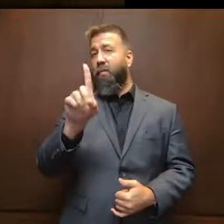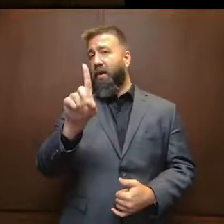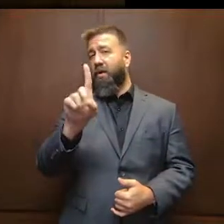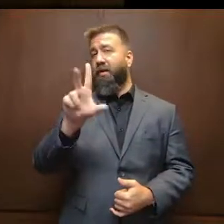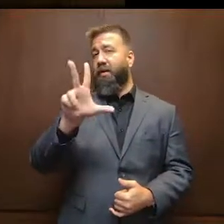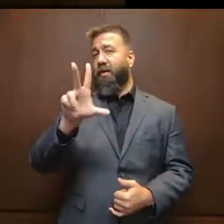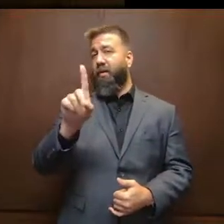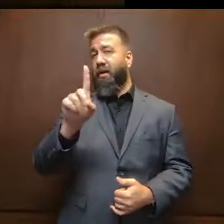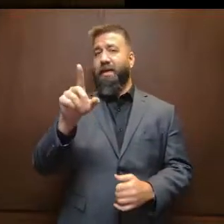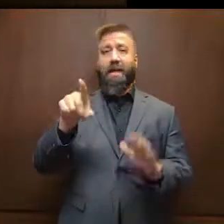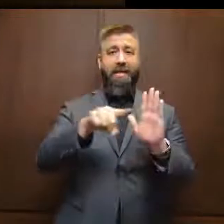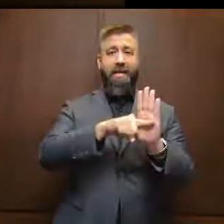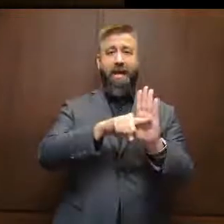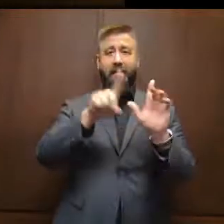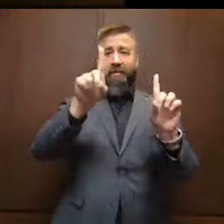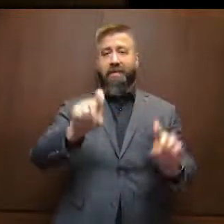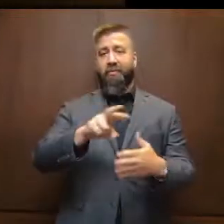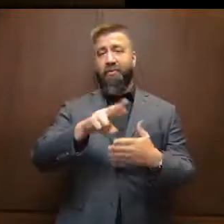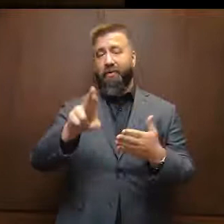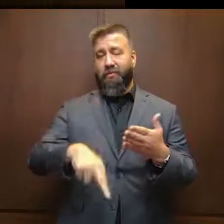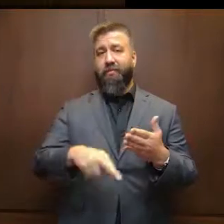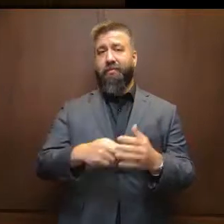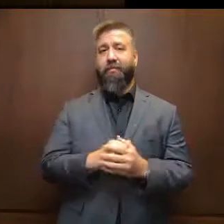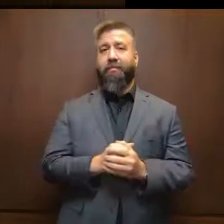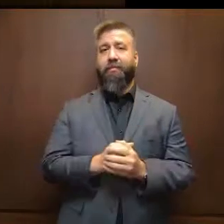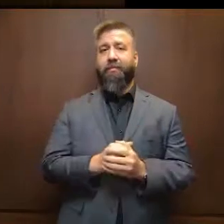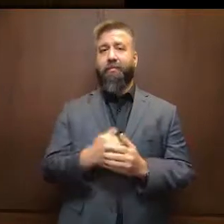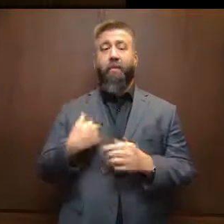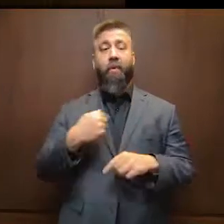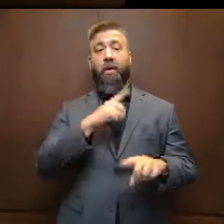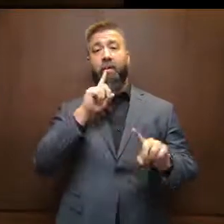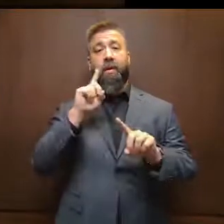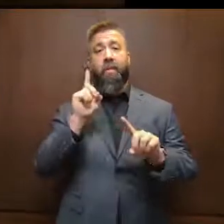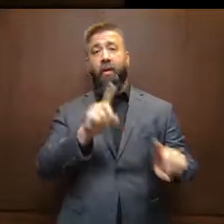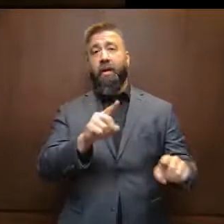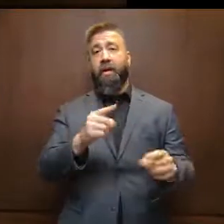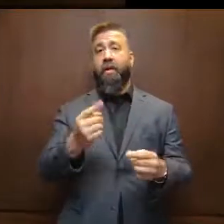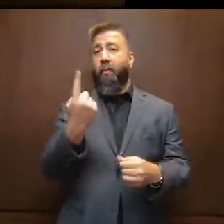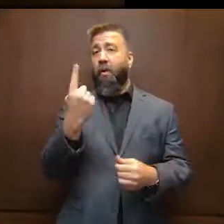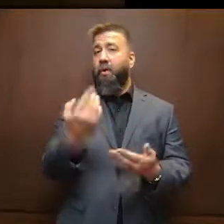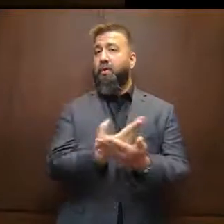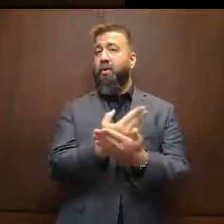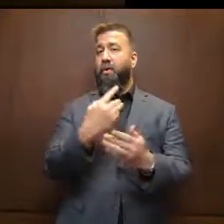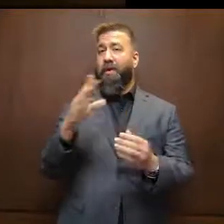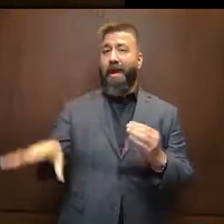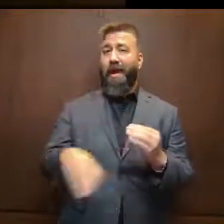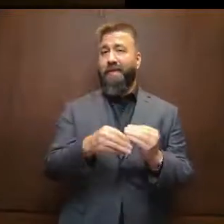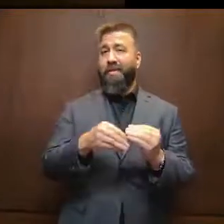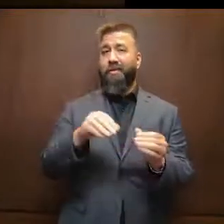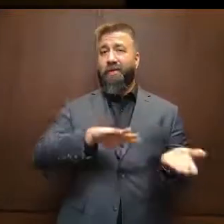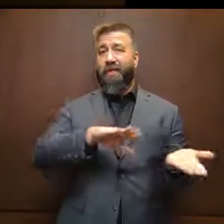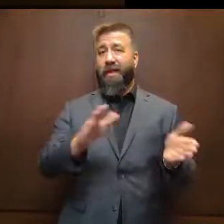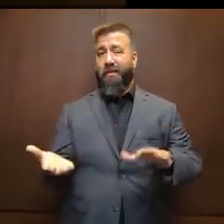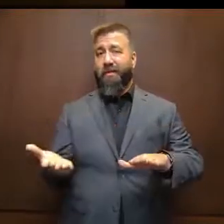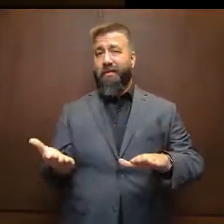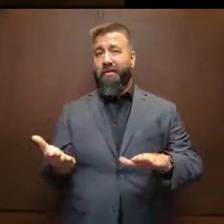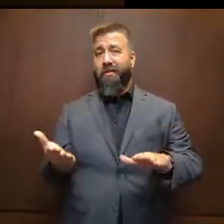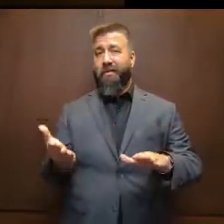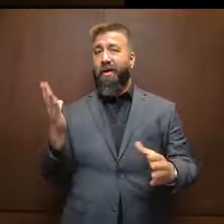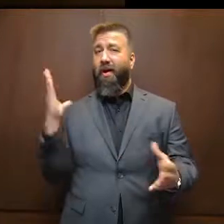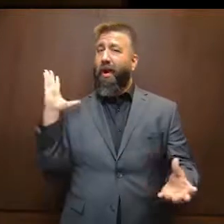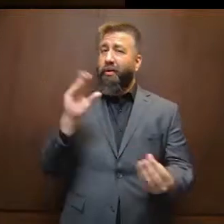197,131 negative test results. We are reporting one new additional death today, which does bring our total for St. Clair County